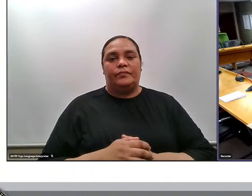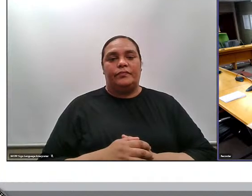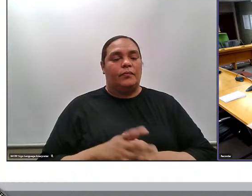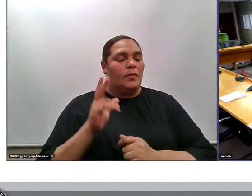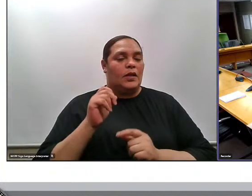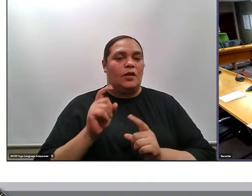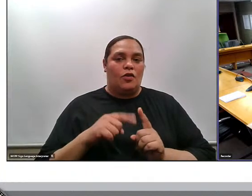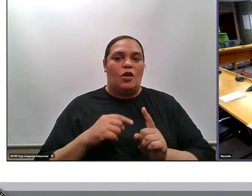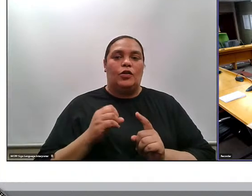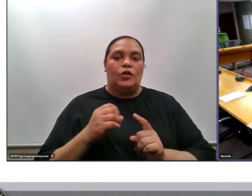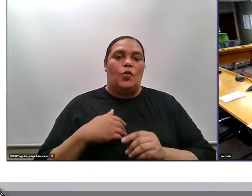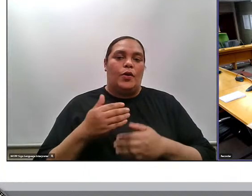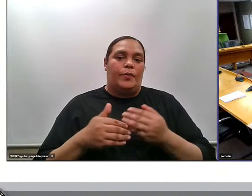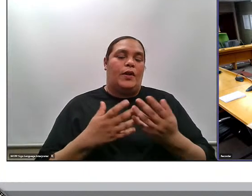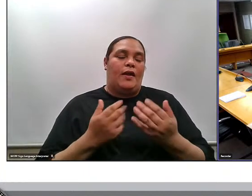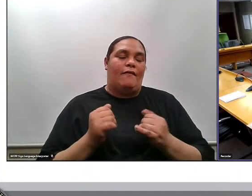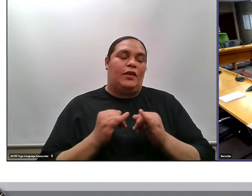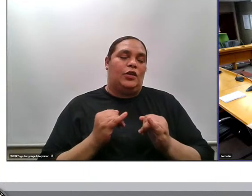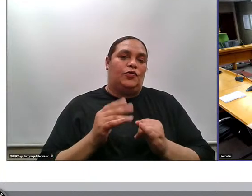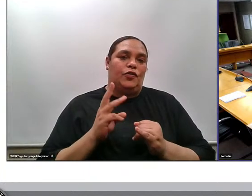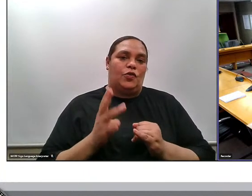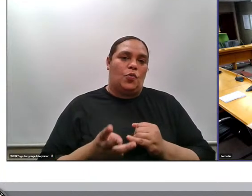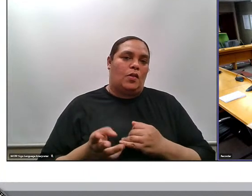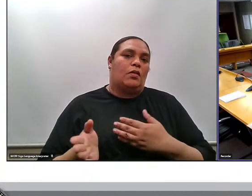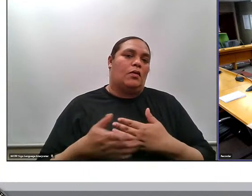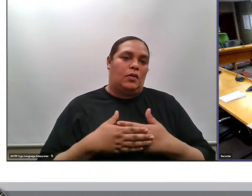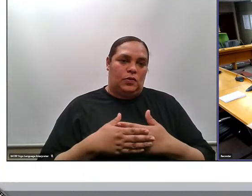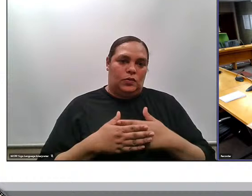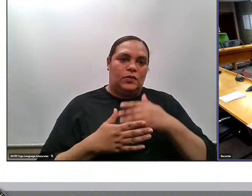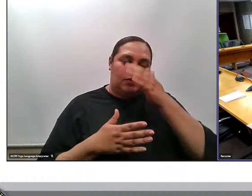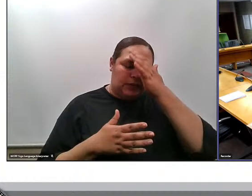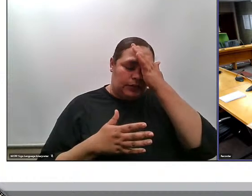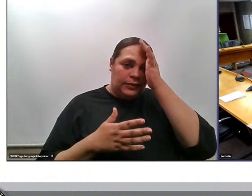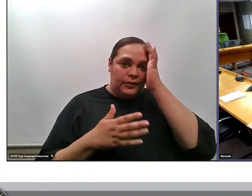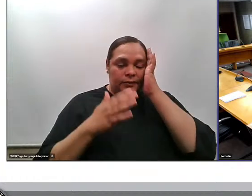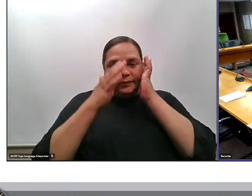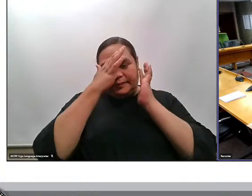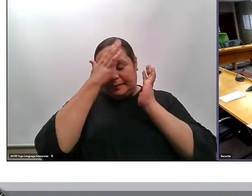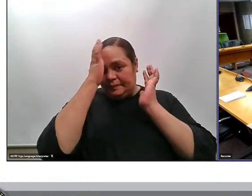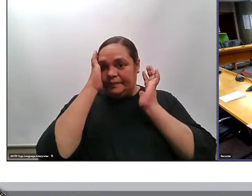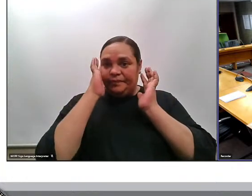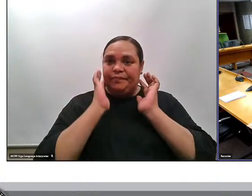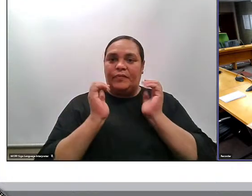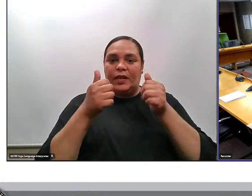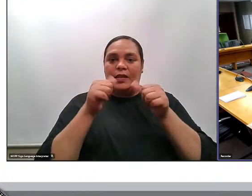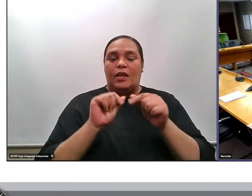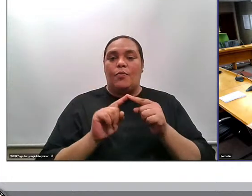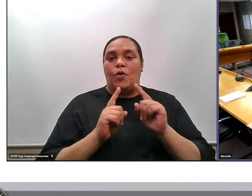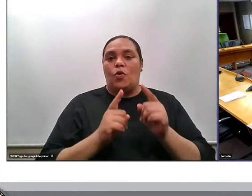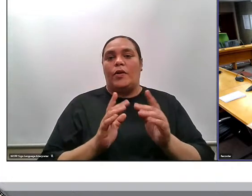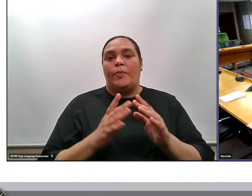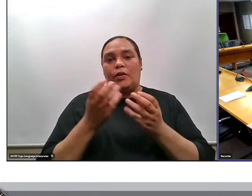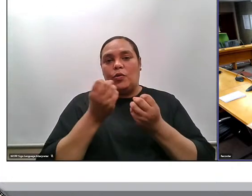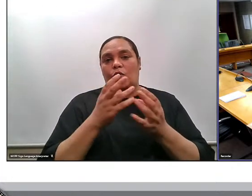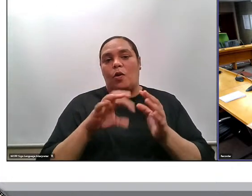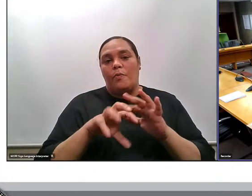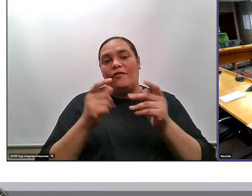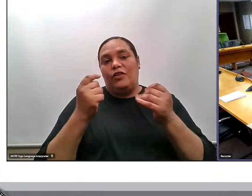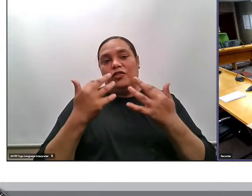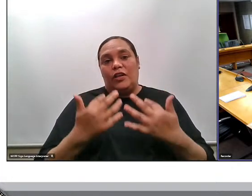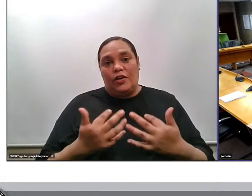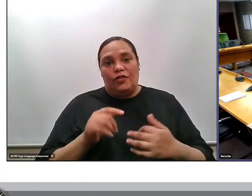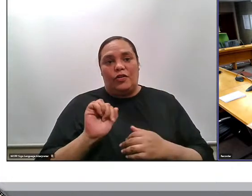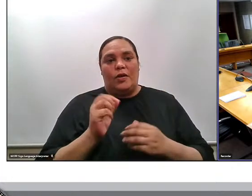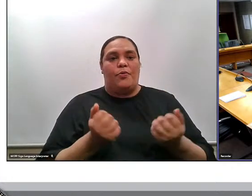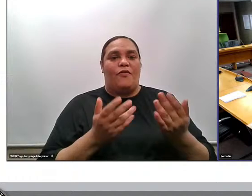Thank you. So we'll proceed to have those interviews in camera. Then the next point of order is just to note that Provincial Treasury